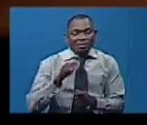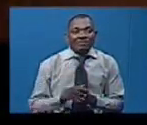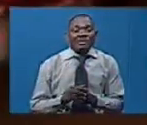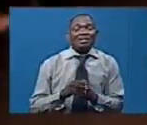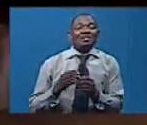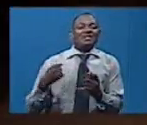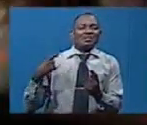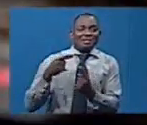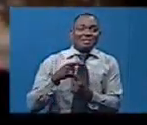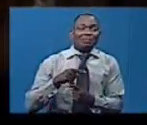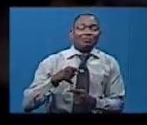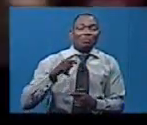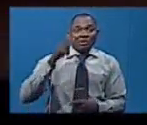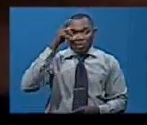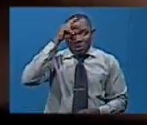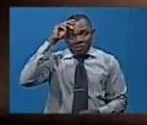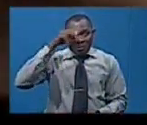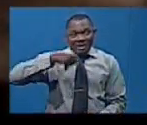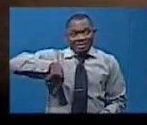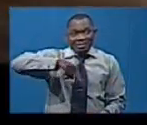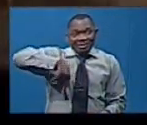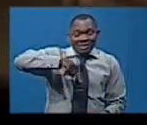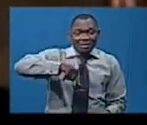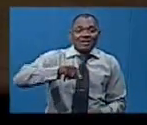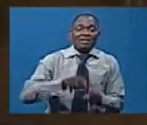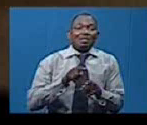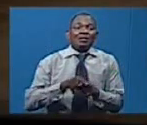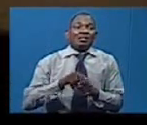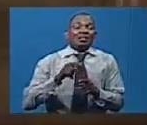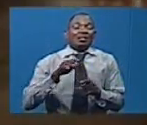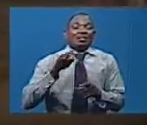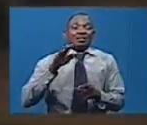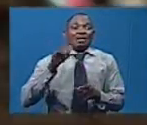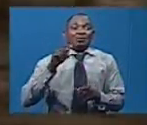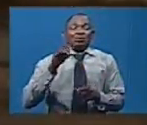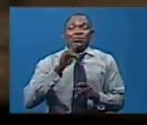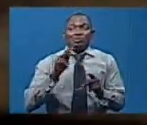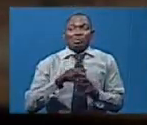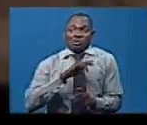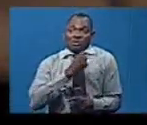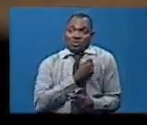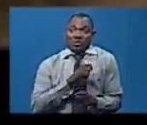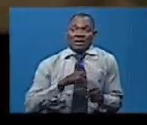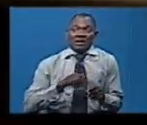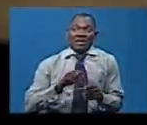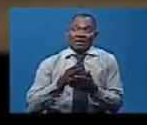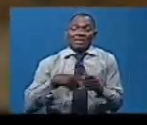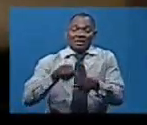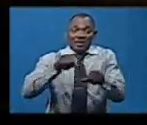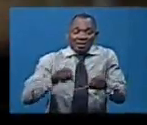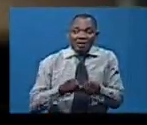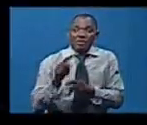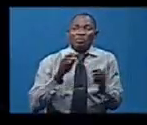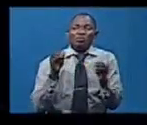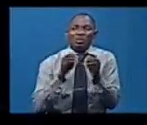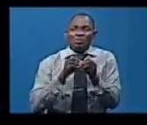For years, the Kwame Nkrumah Circle and the Cantonments roundabout, also occasionally referred to as Togo Embassy area, were the capital's